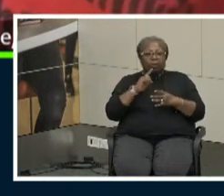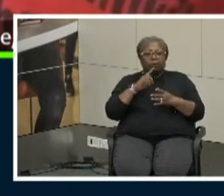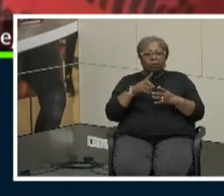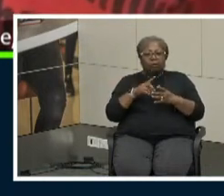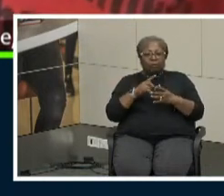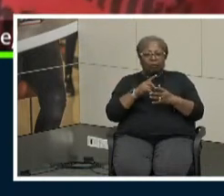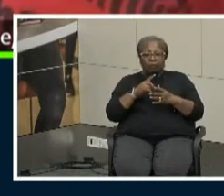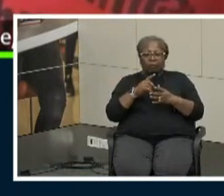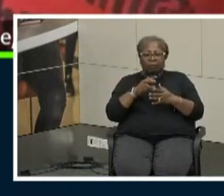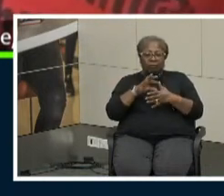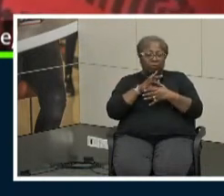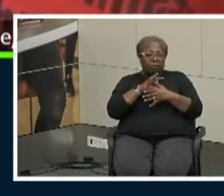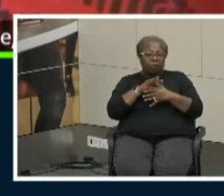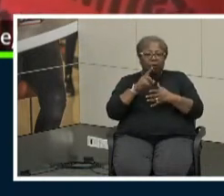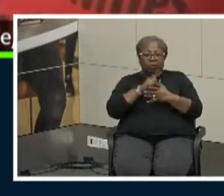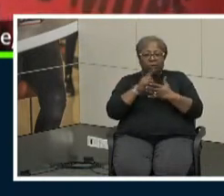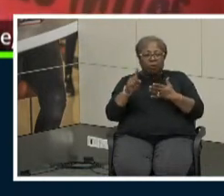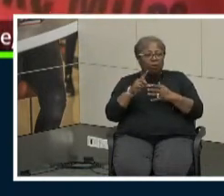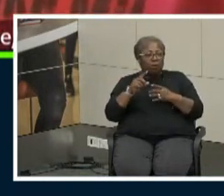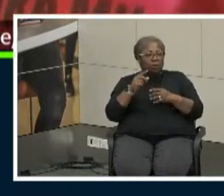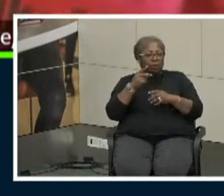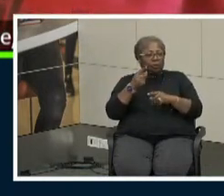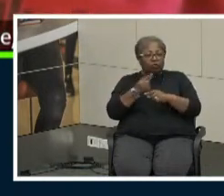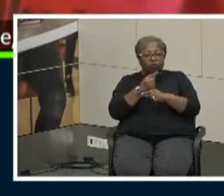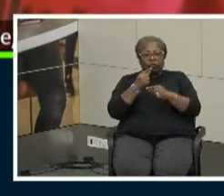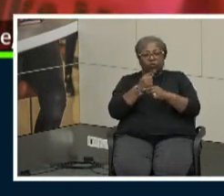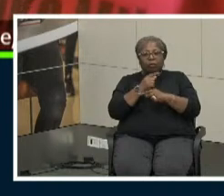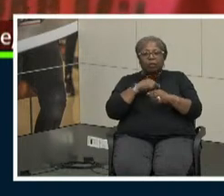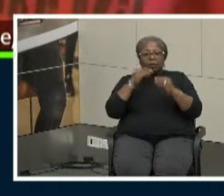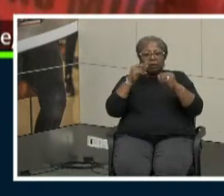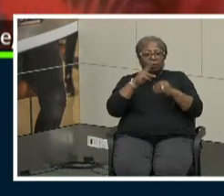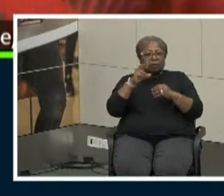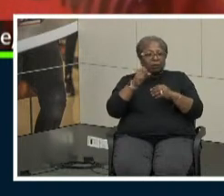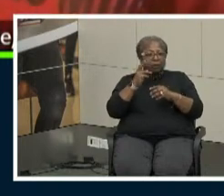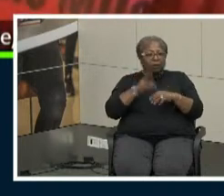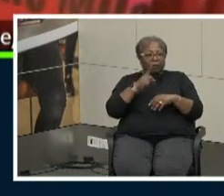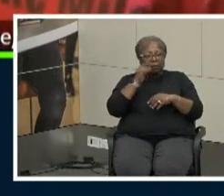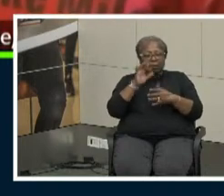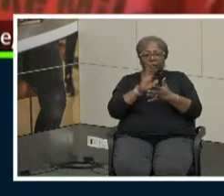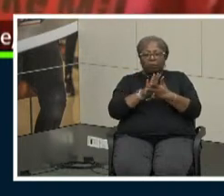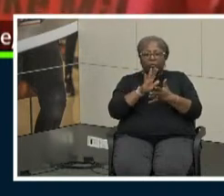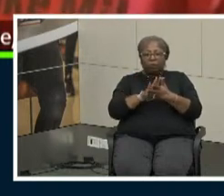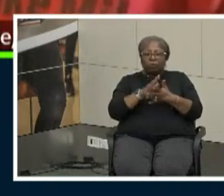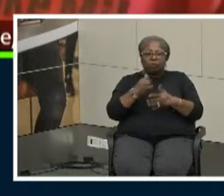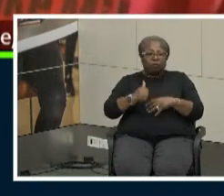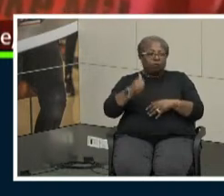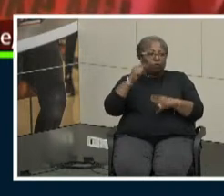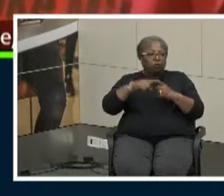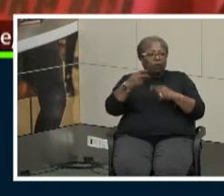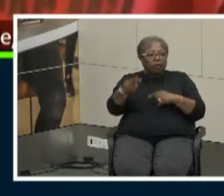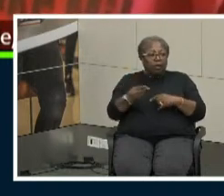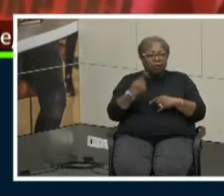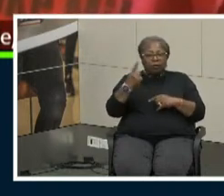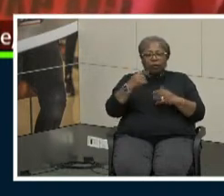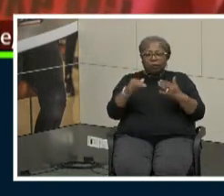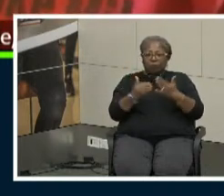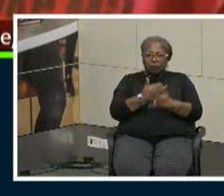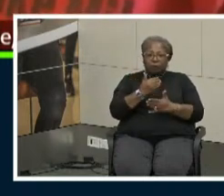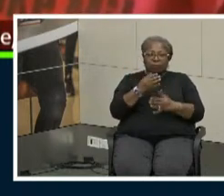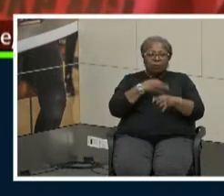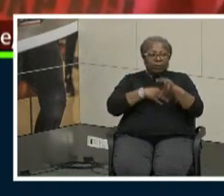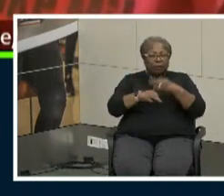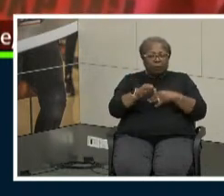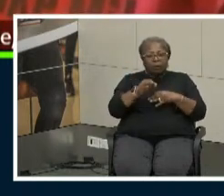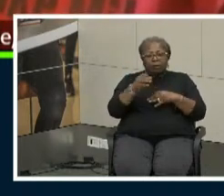weak but in addition to geography I'm teaching US History because the school refuses to hire someone new I'm scared